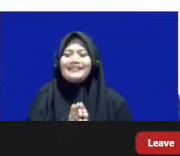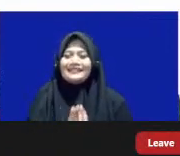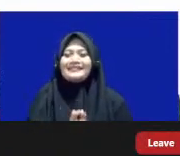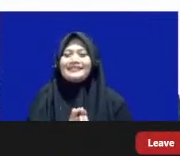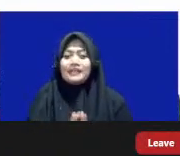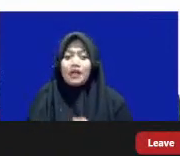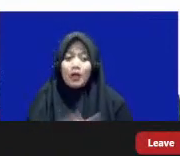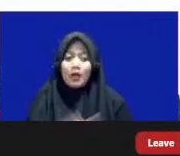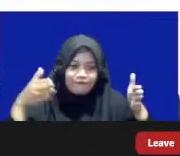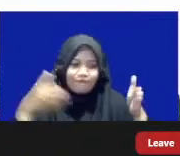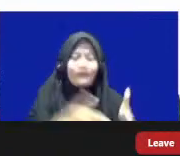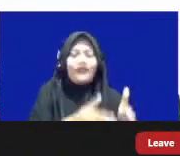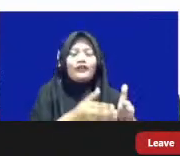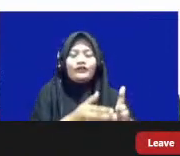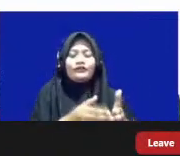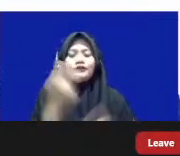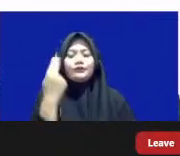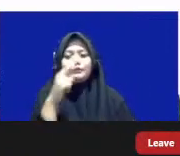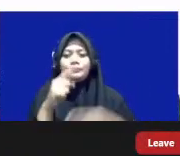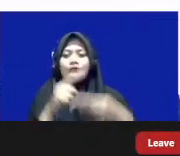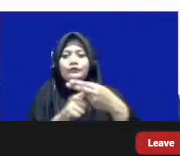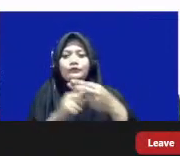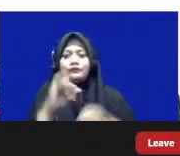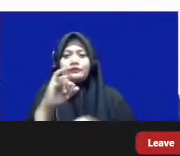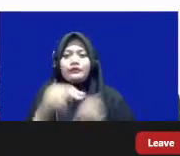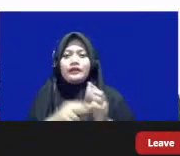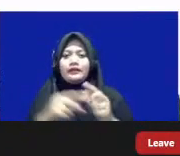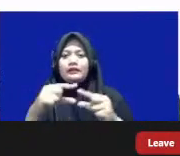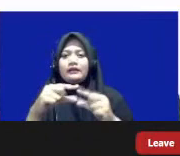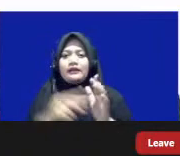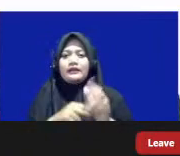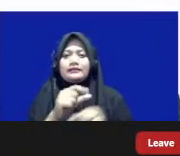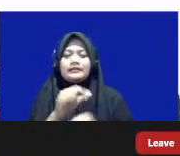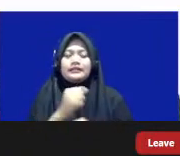significant momentum in recent years. Evidence